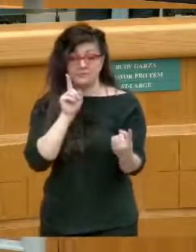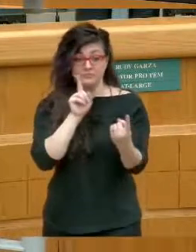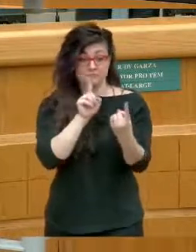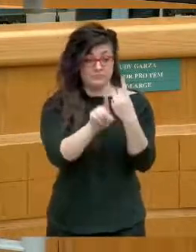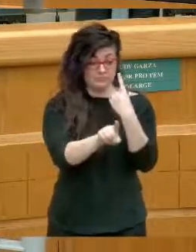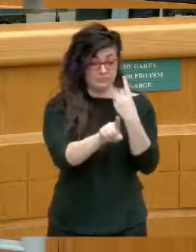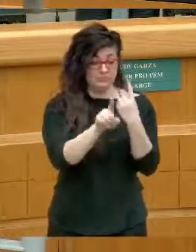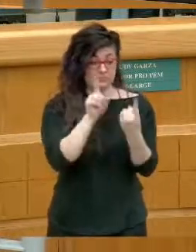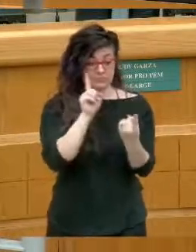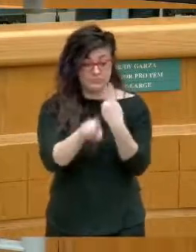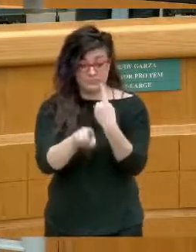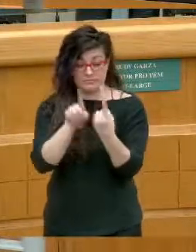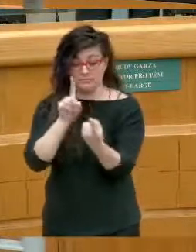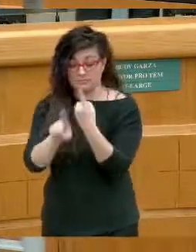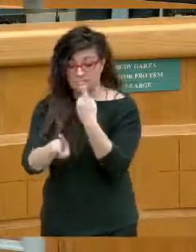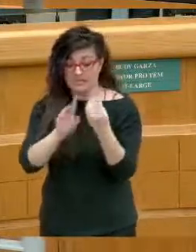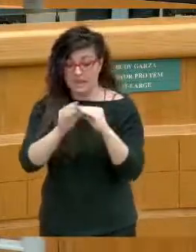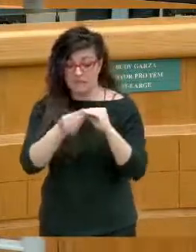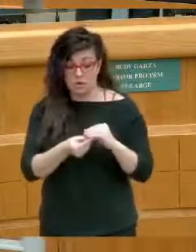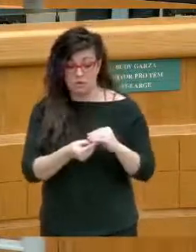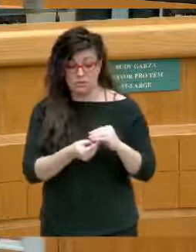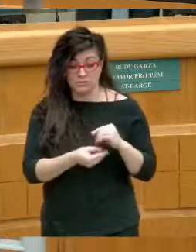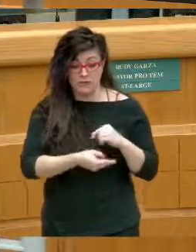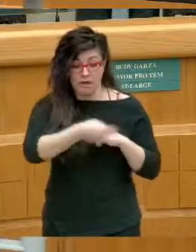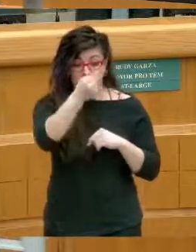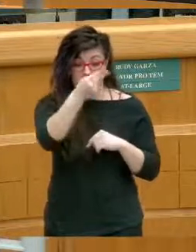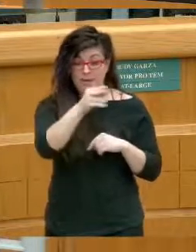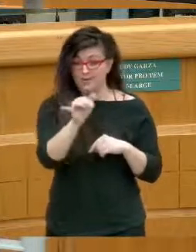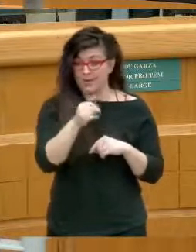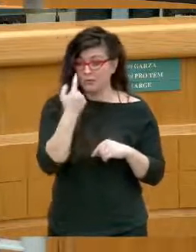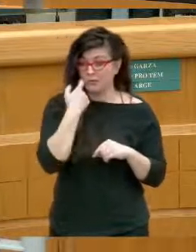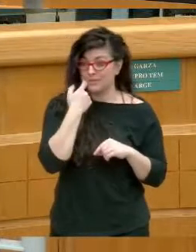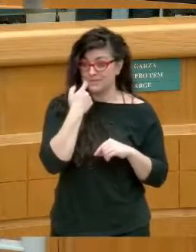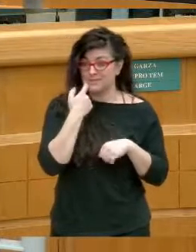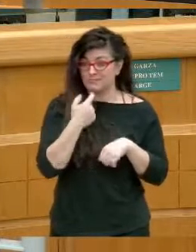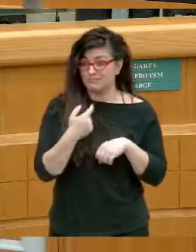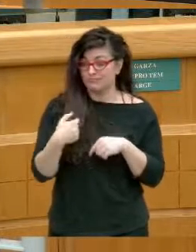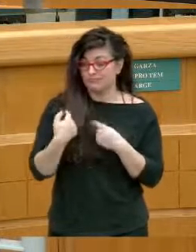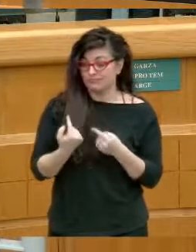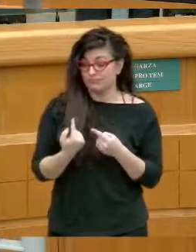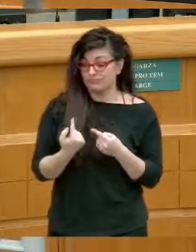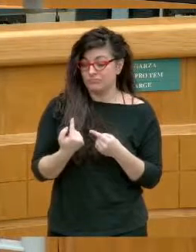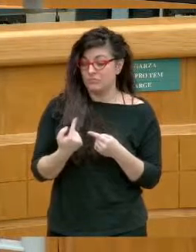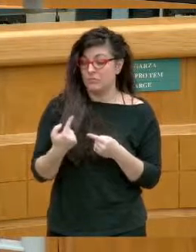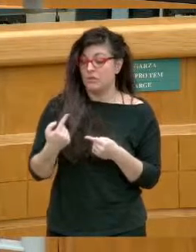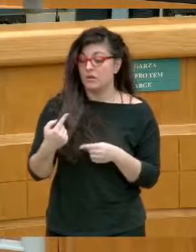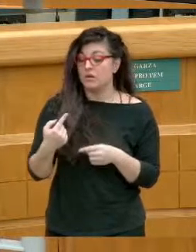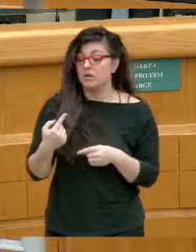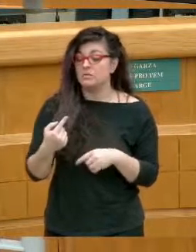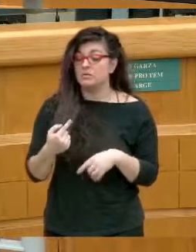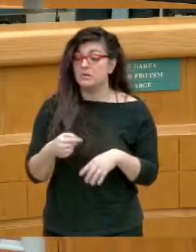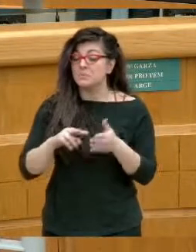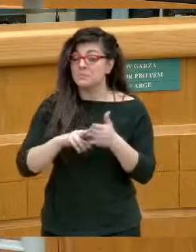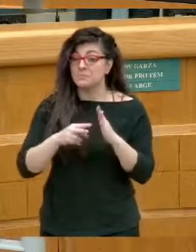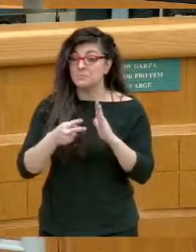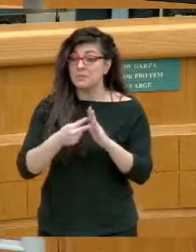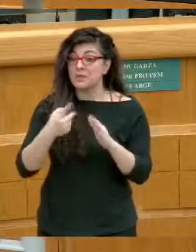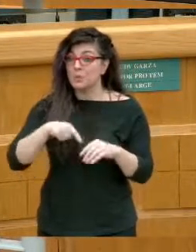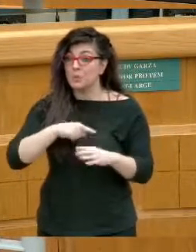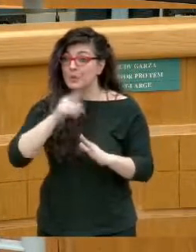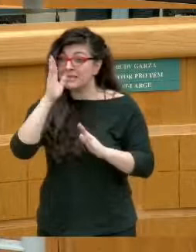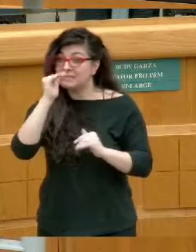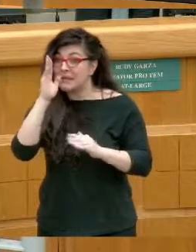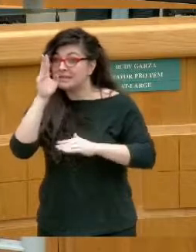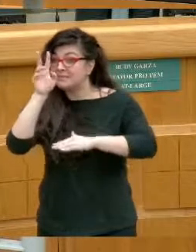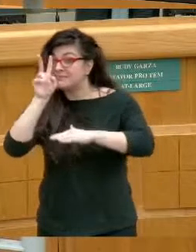as it's doing over here in the most recent times, we expect that about 7 to 14 days in the